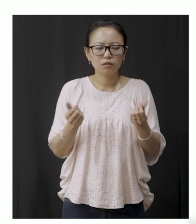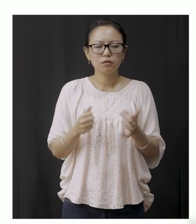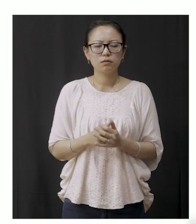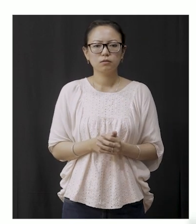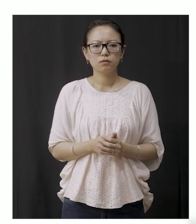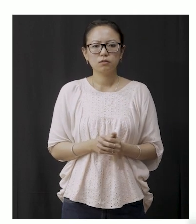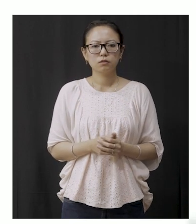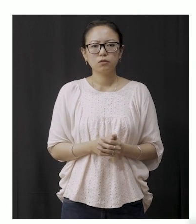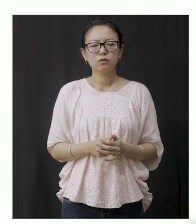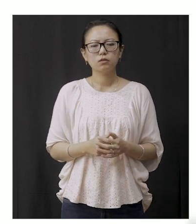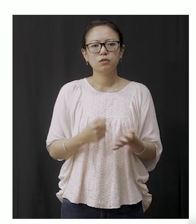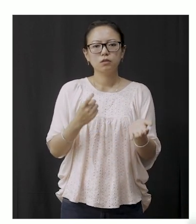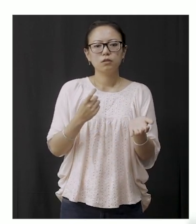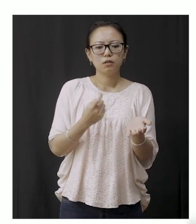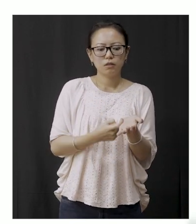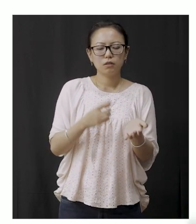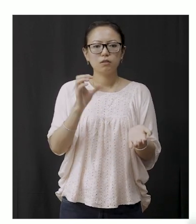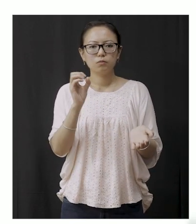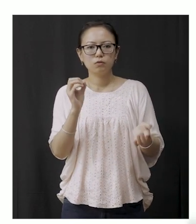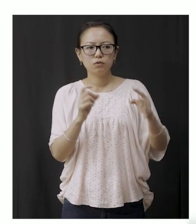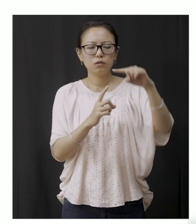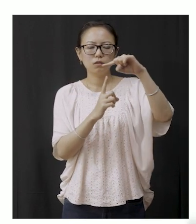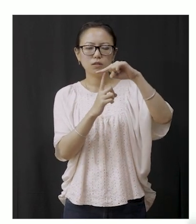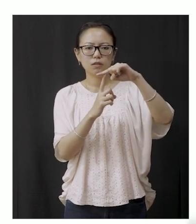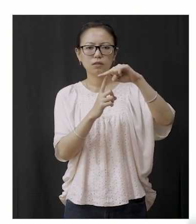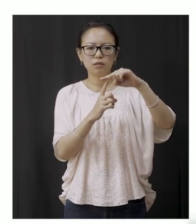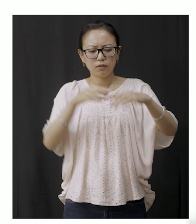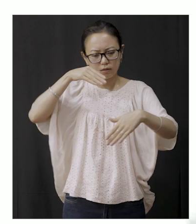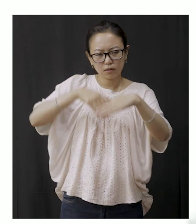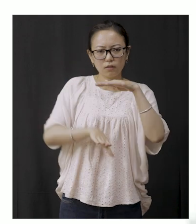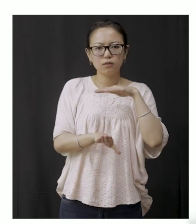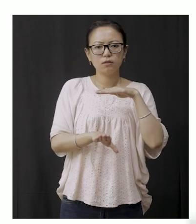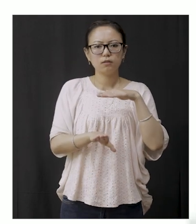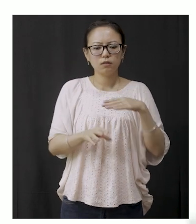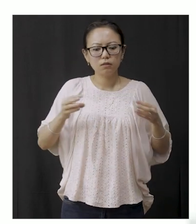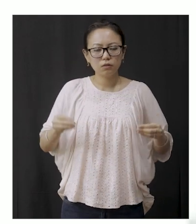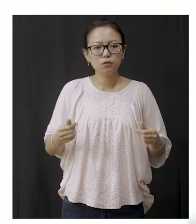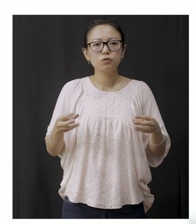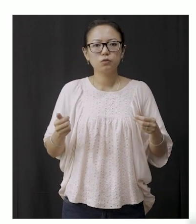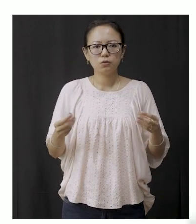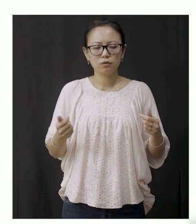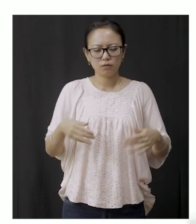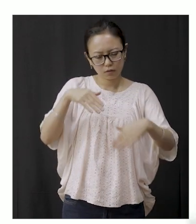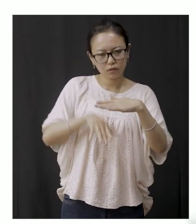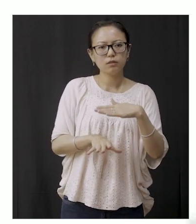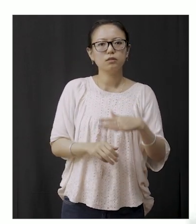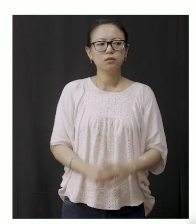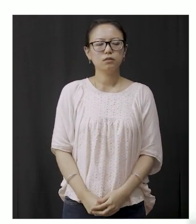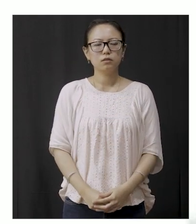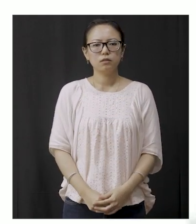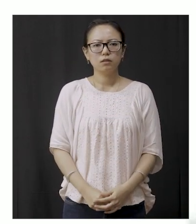roots under the earth, under the soil. Because the trees, they have their roots under the soil, right? It's